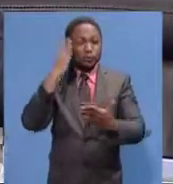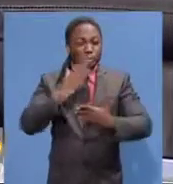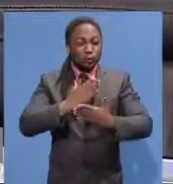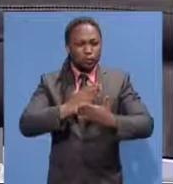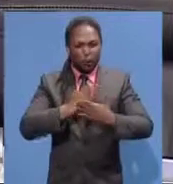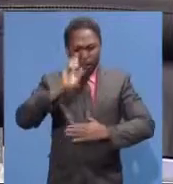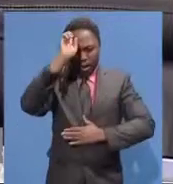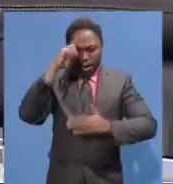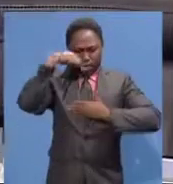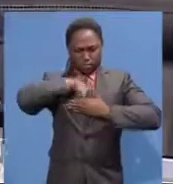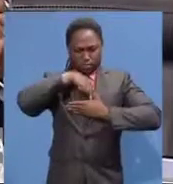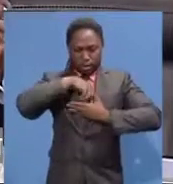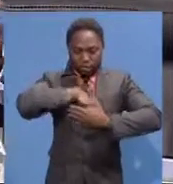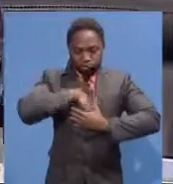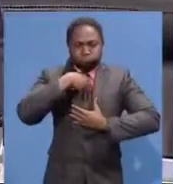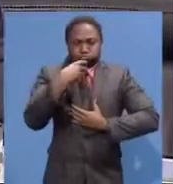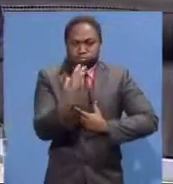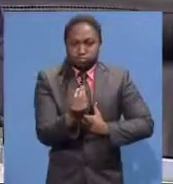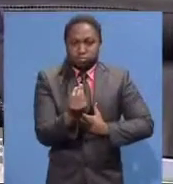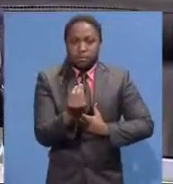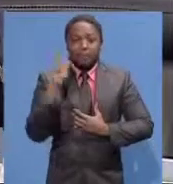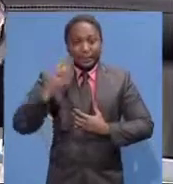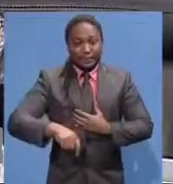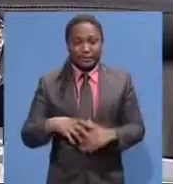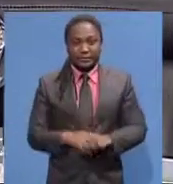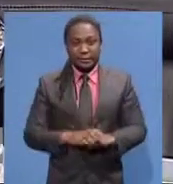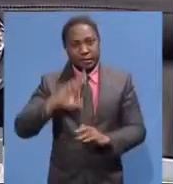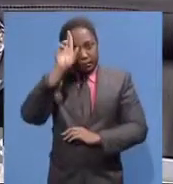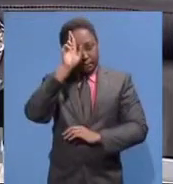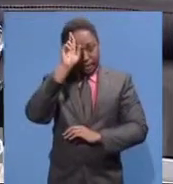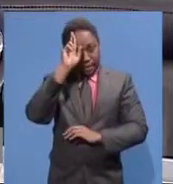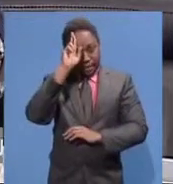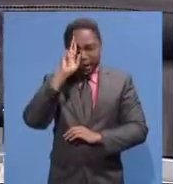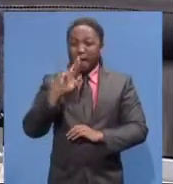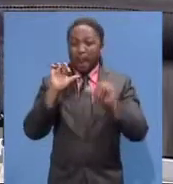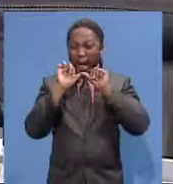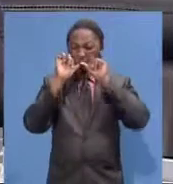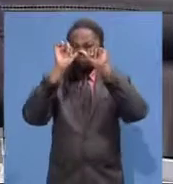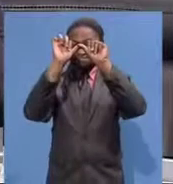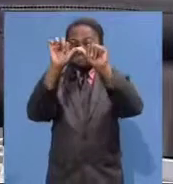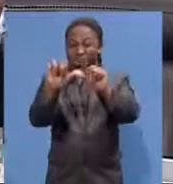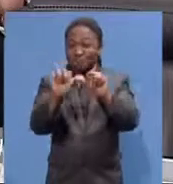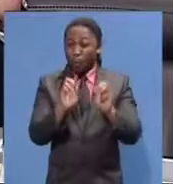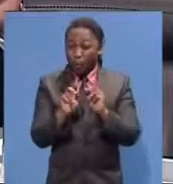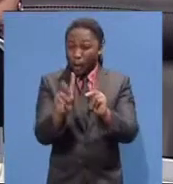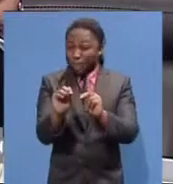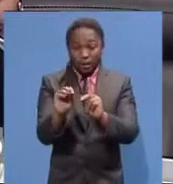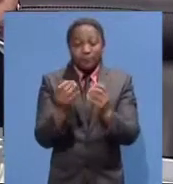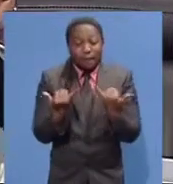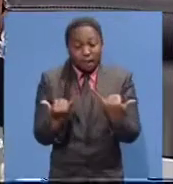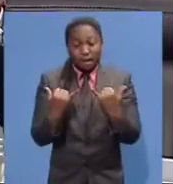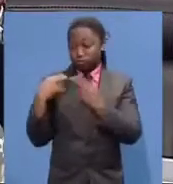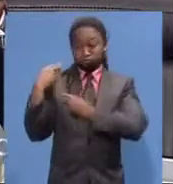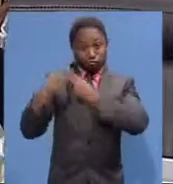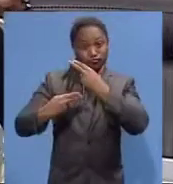need to focus and we need to make it work. And we need to remember that we will not have these opportunities forever, and that it is important for yours and my generation,